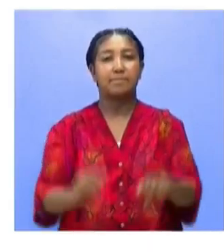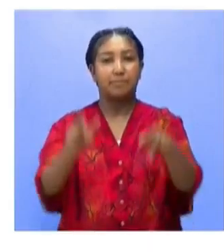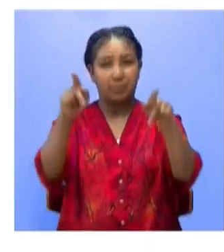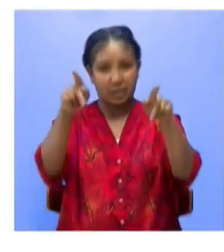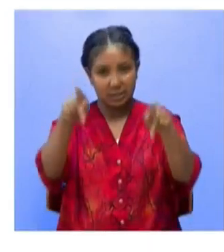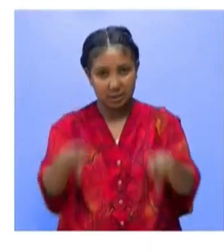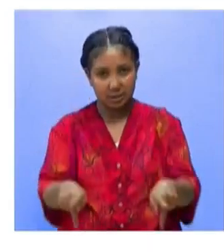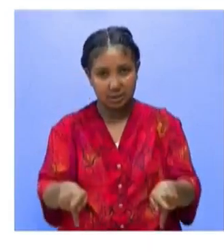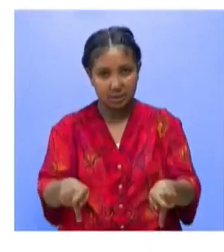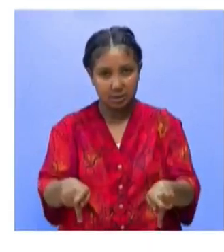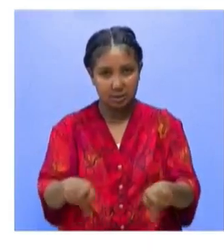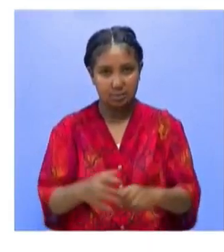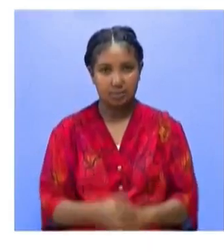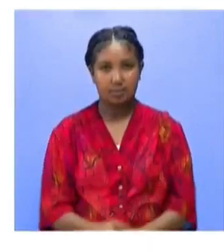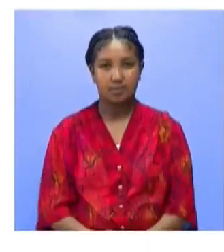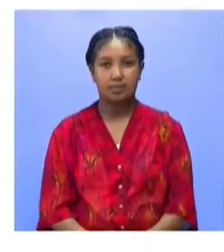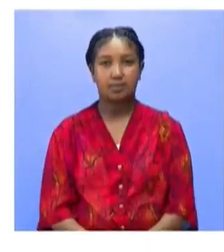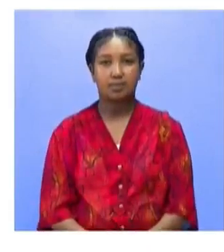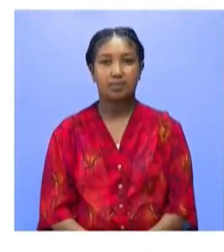present